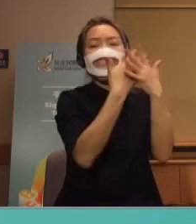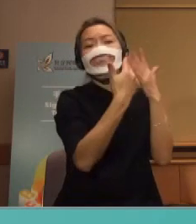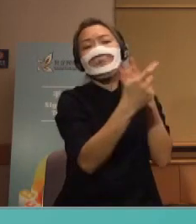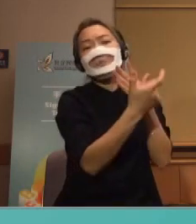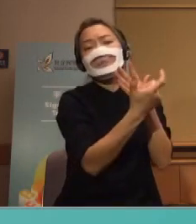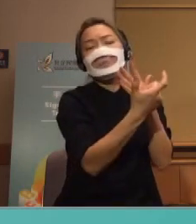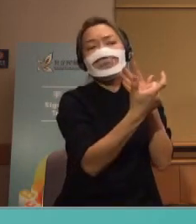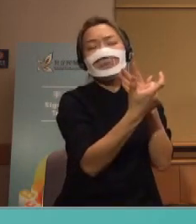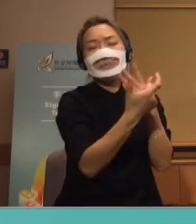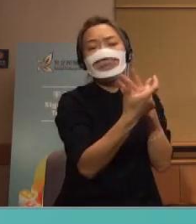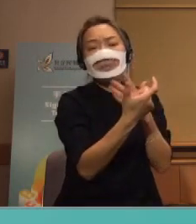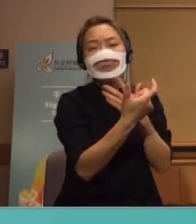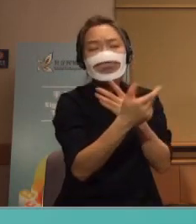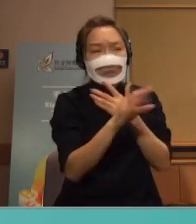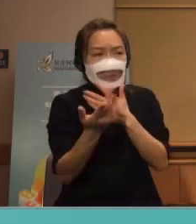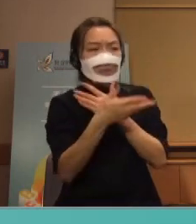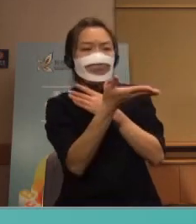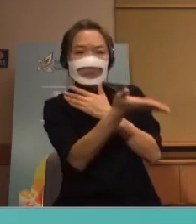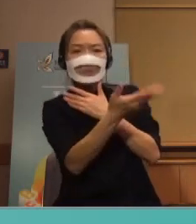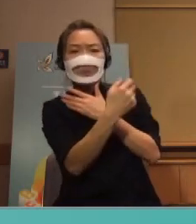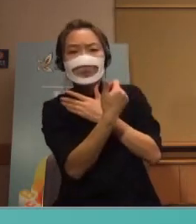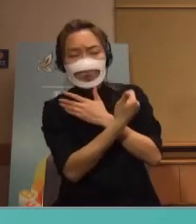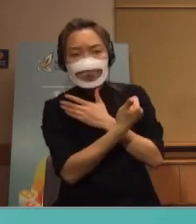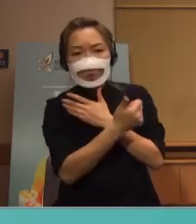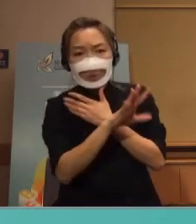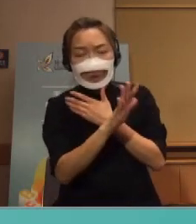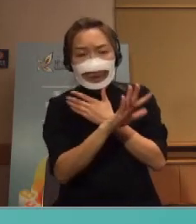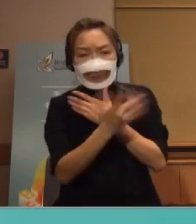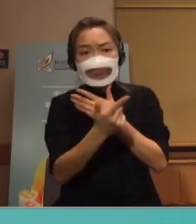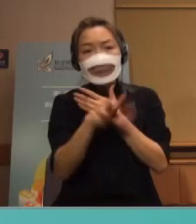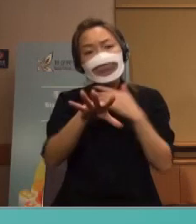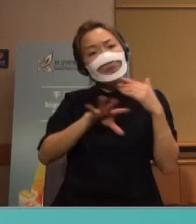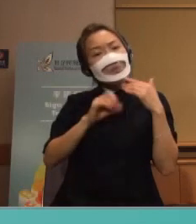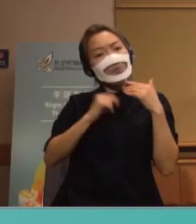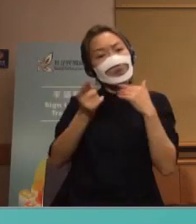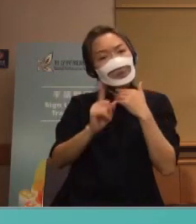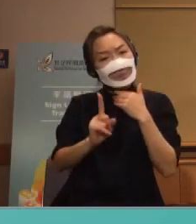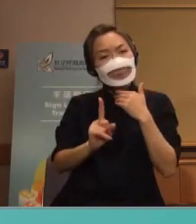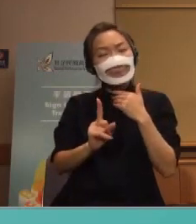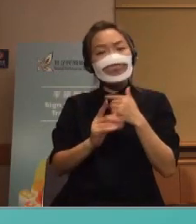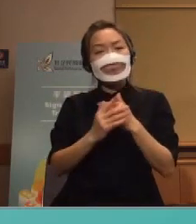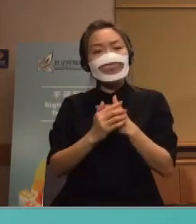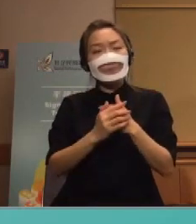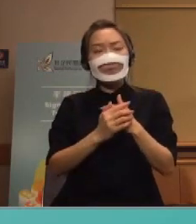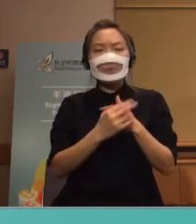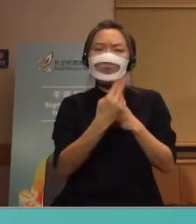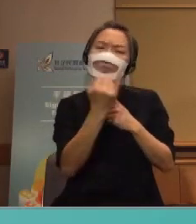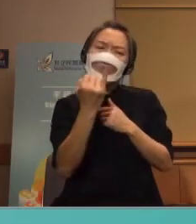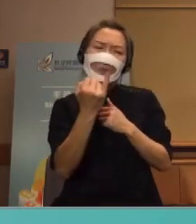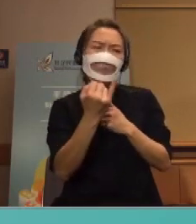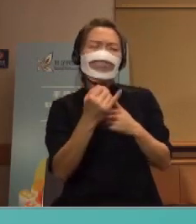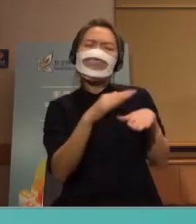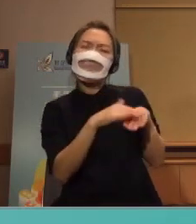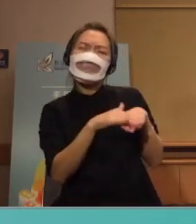when it actually goes down to the actual application, like people use it, or even like marketplaces, those UIs are not very good. But for the UX experience they're